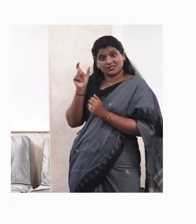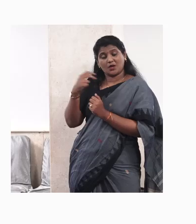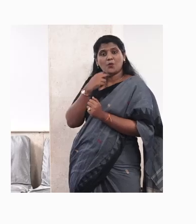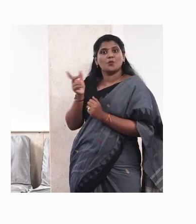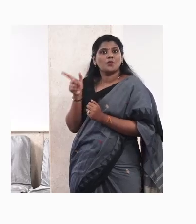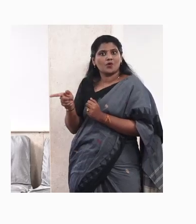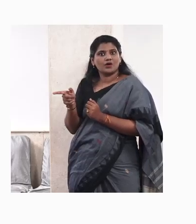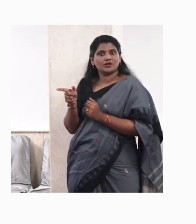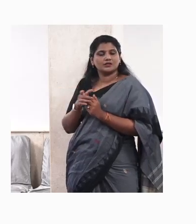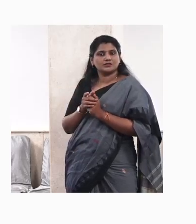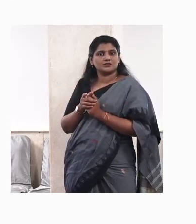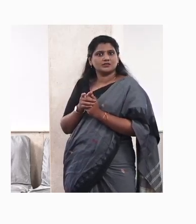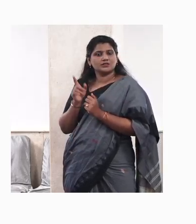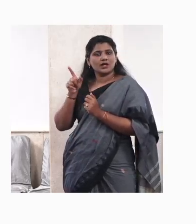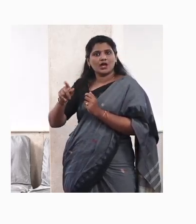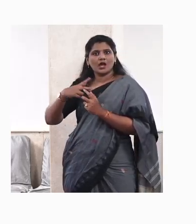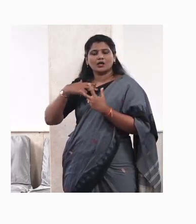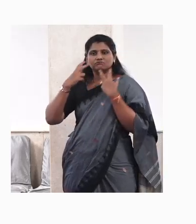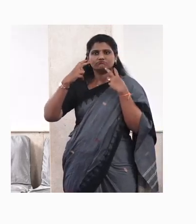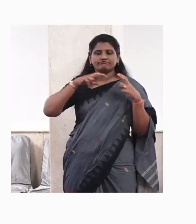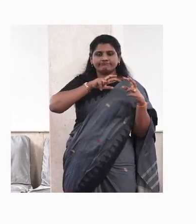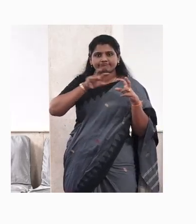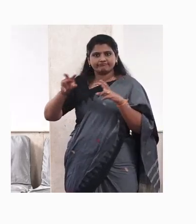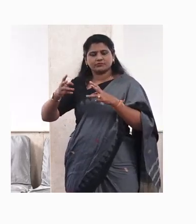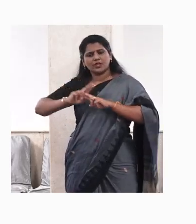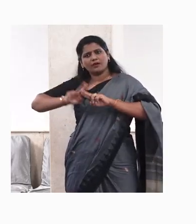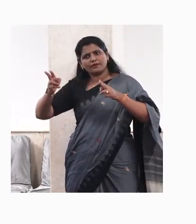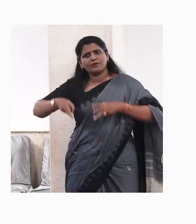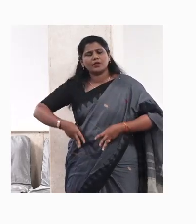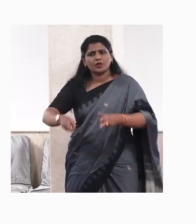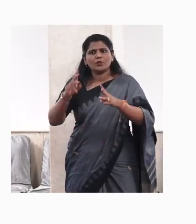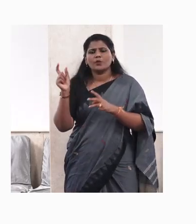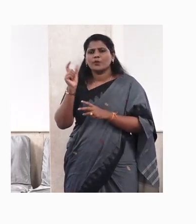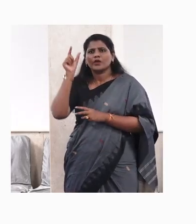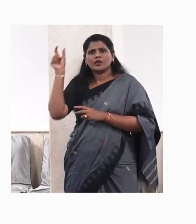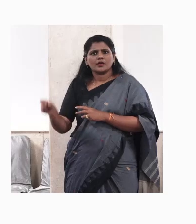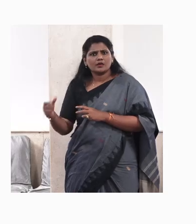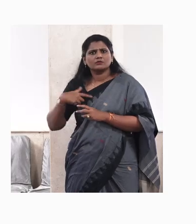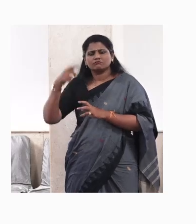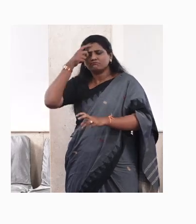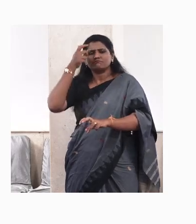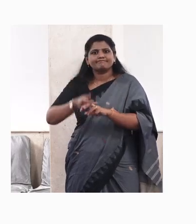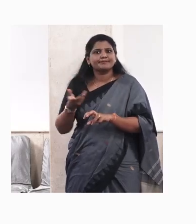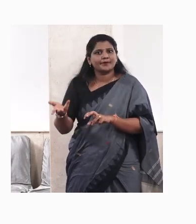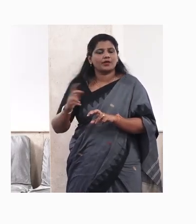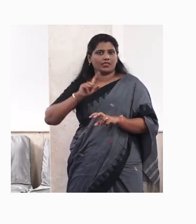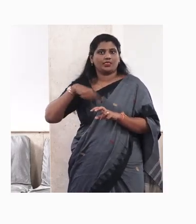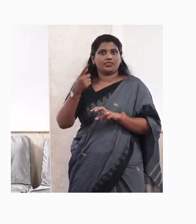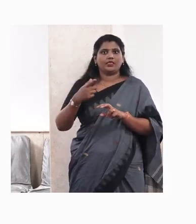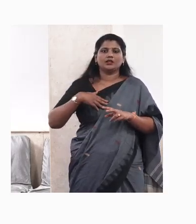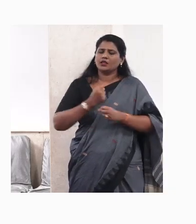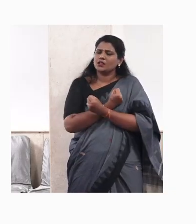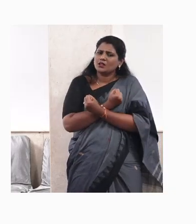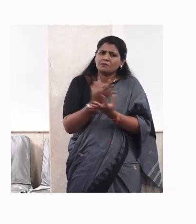voice turned the entire way the user started to pursue the problem. Then we started to have a lot